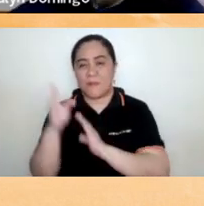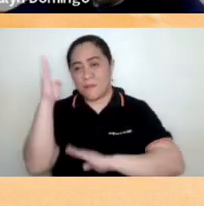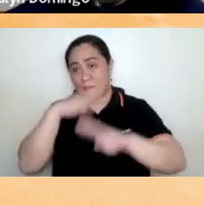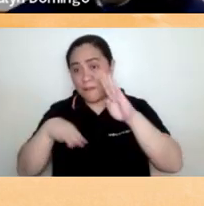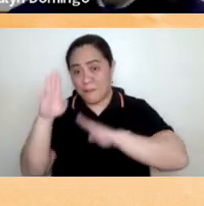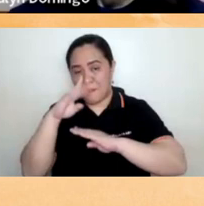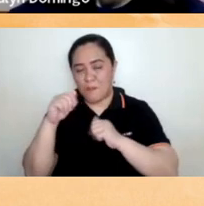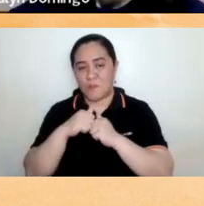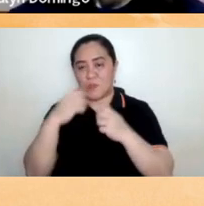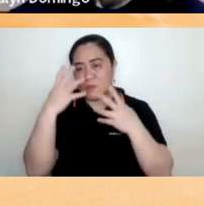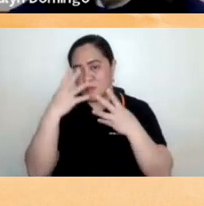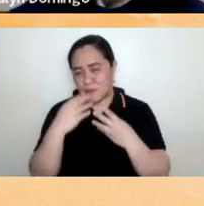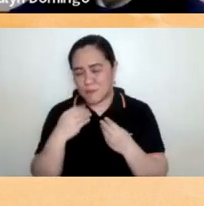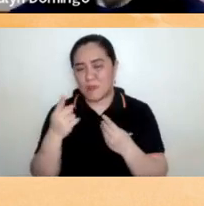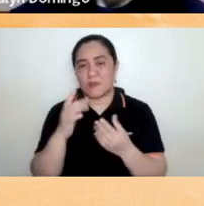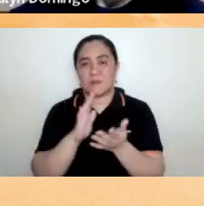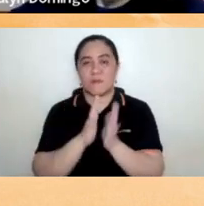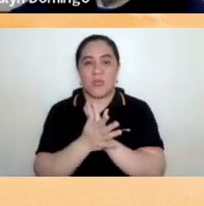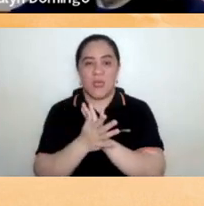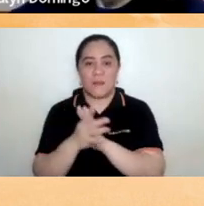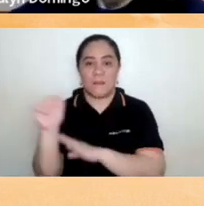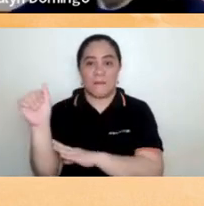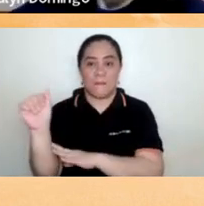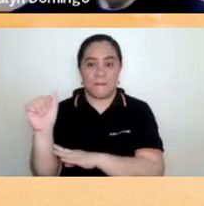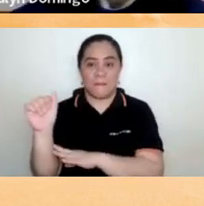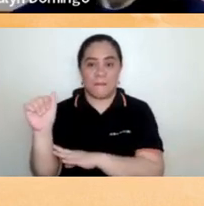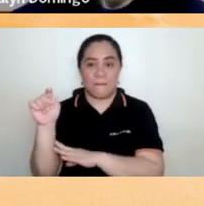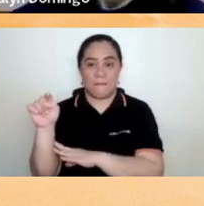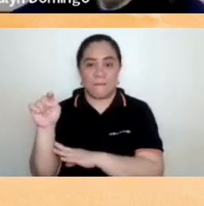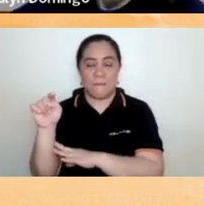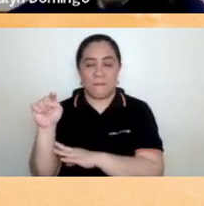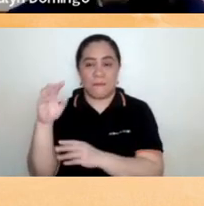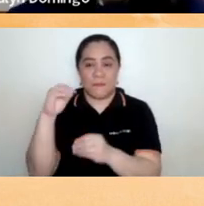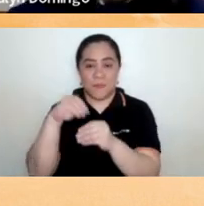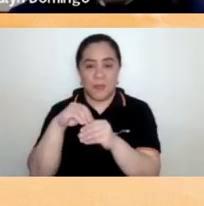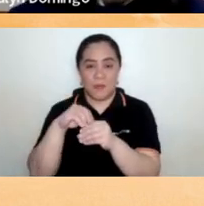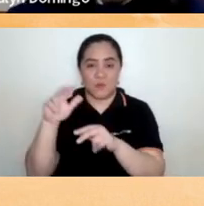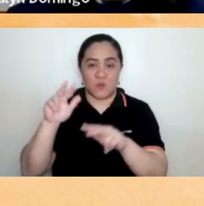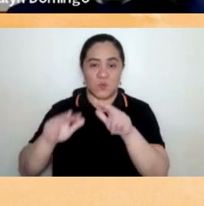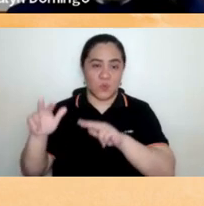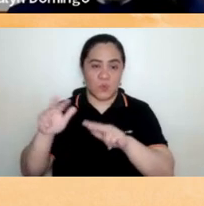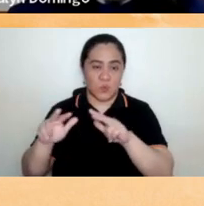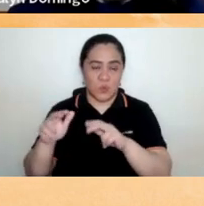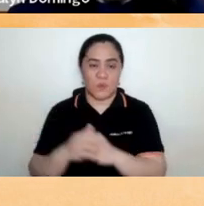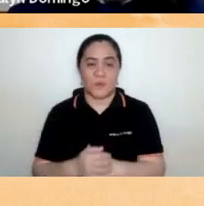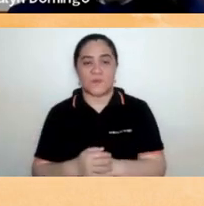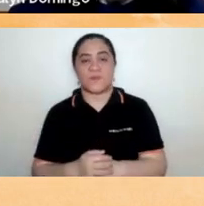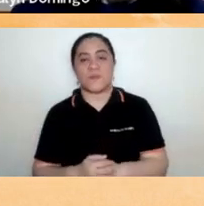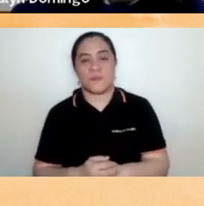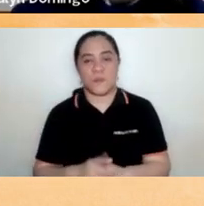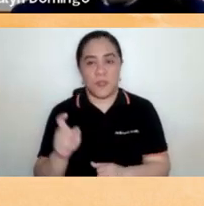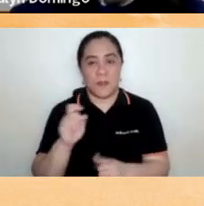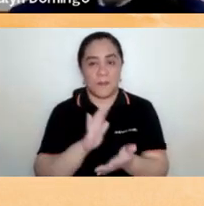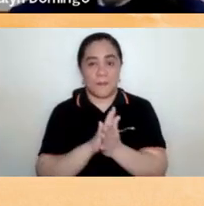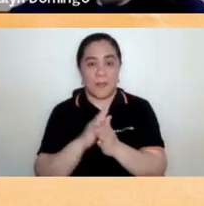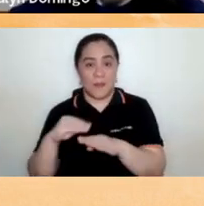sleep, there's likelihood the amygdala might again incite the anxiety. So to extend the